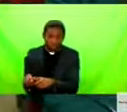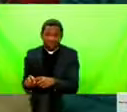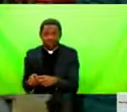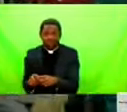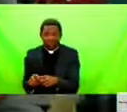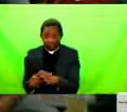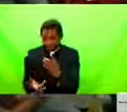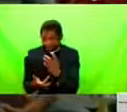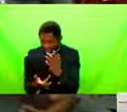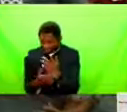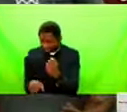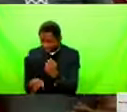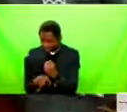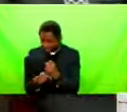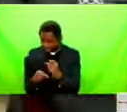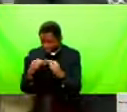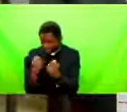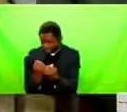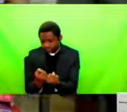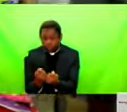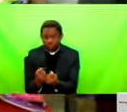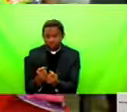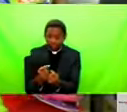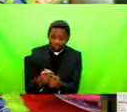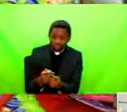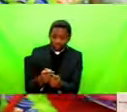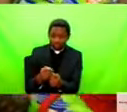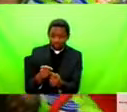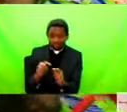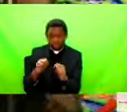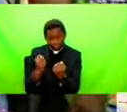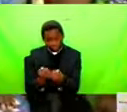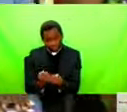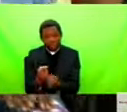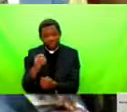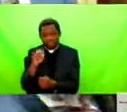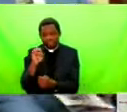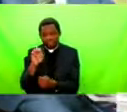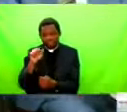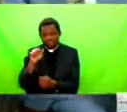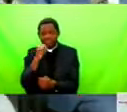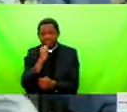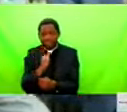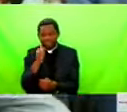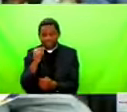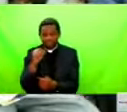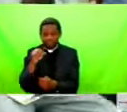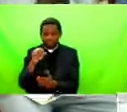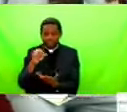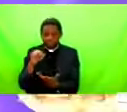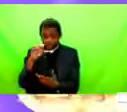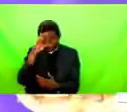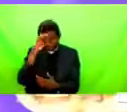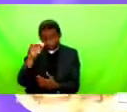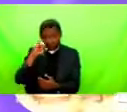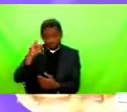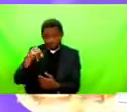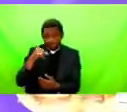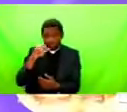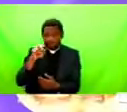technical support team led by Elder Parry, Kennedy and Morrow, and Mr. Justice and Mr.